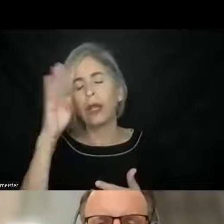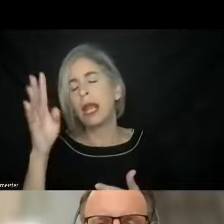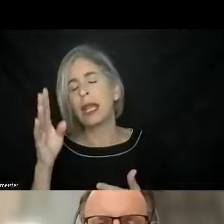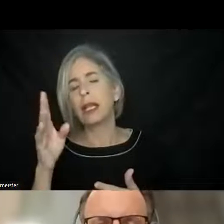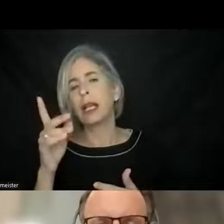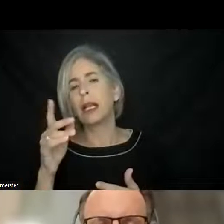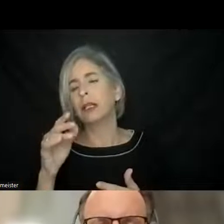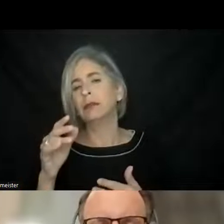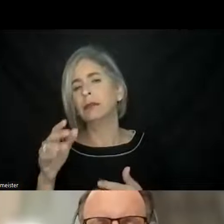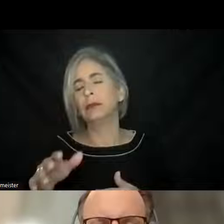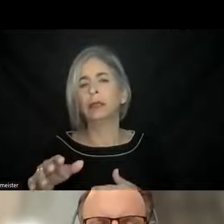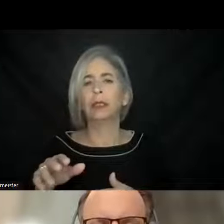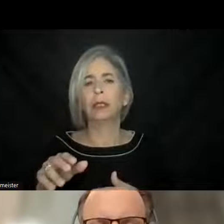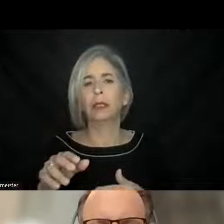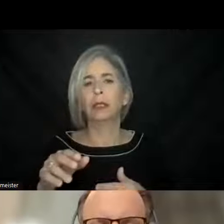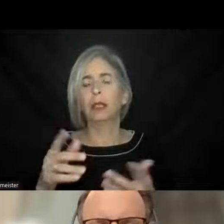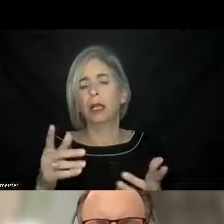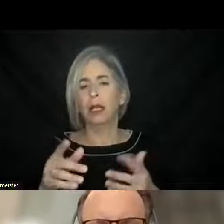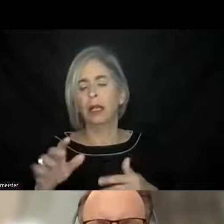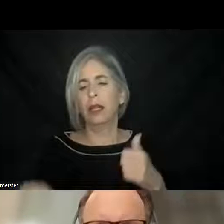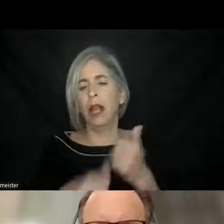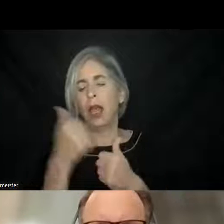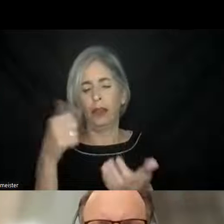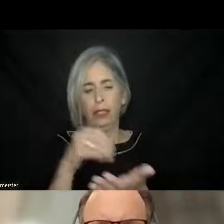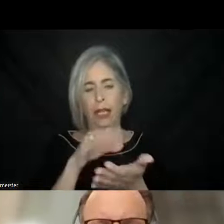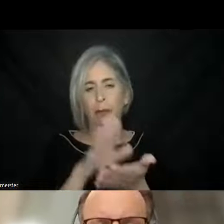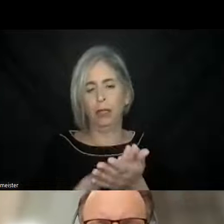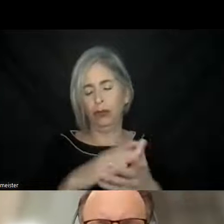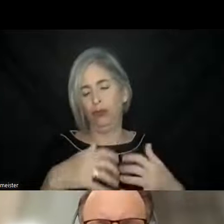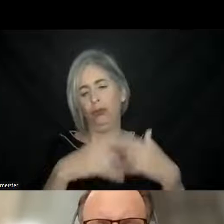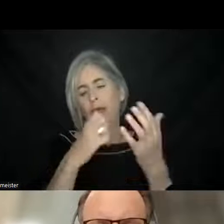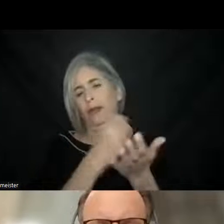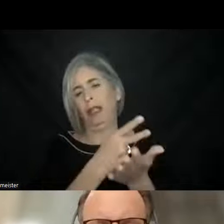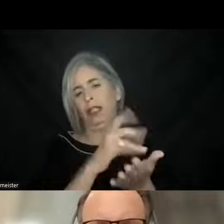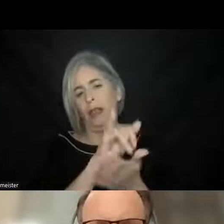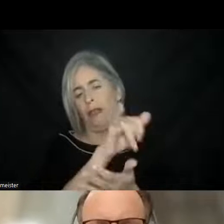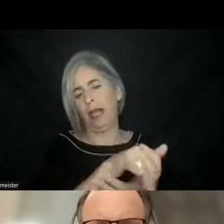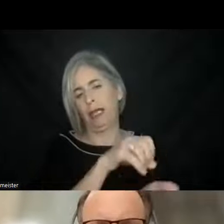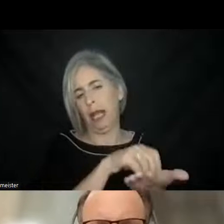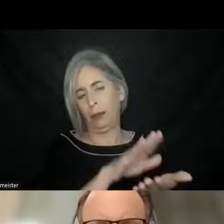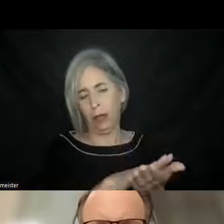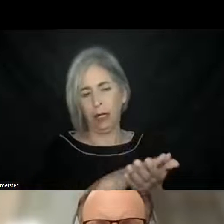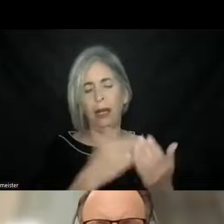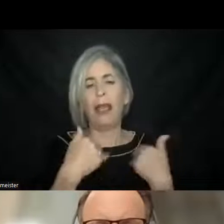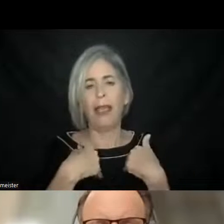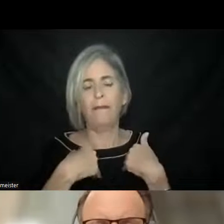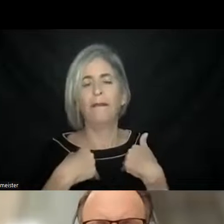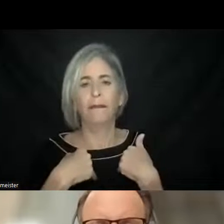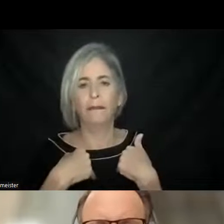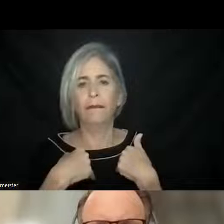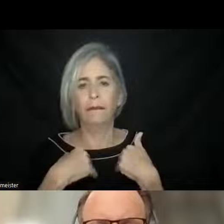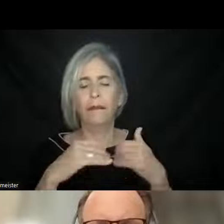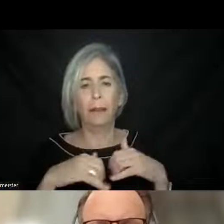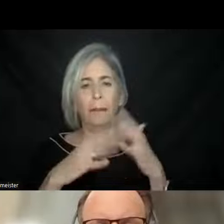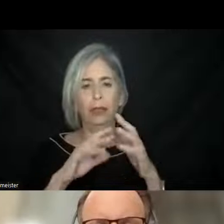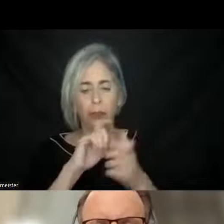a JSON schema document that allowed us to build a validation on that and have a build certain